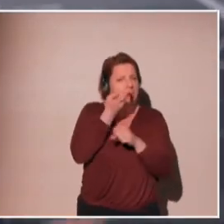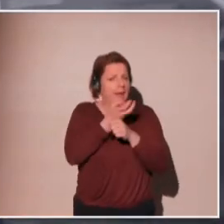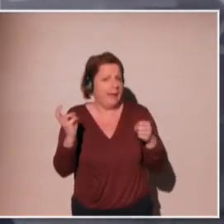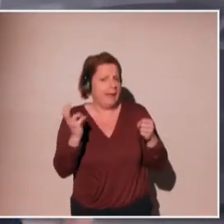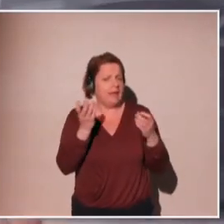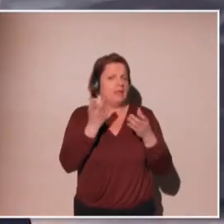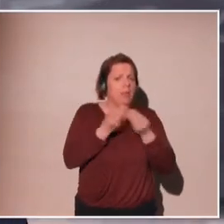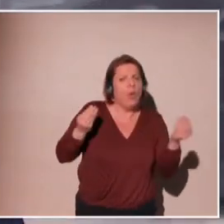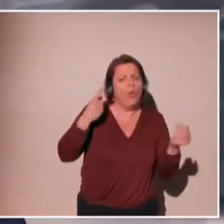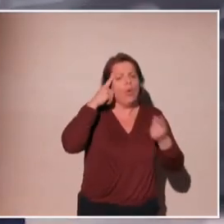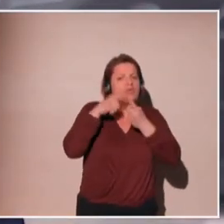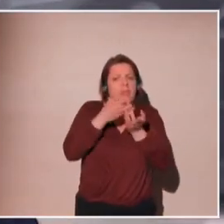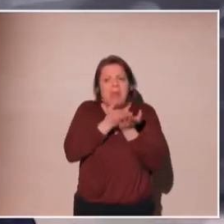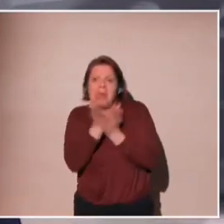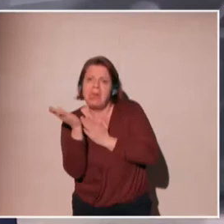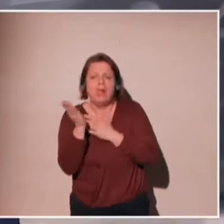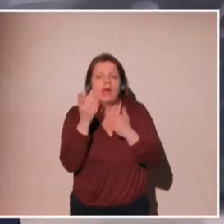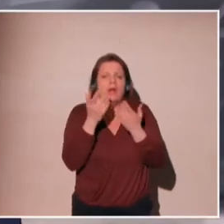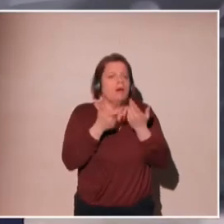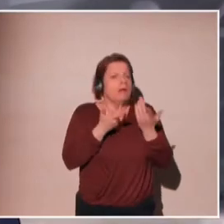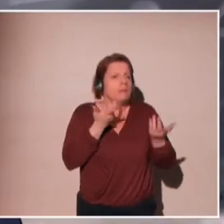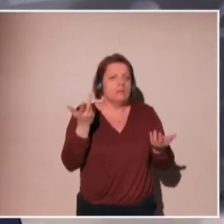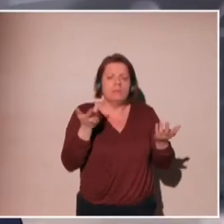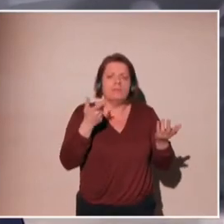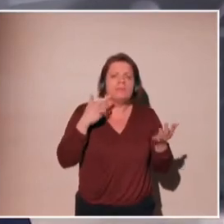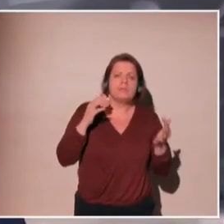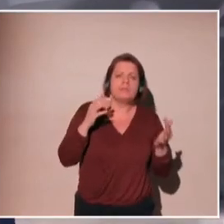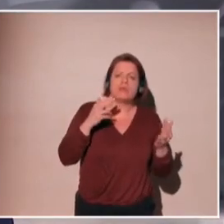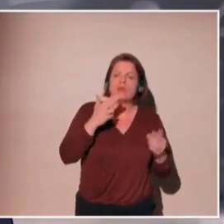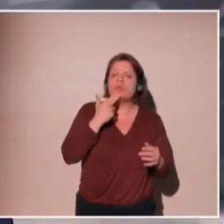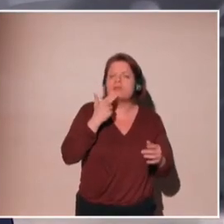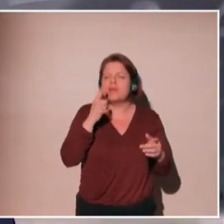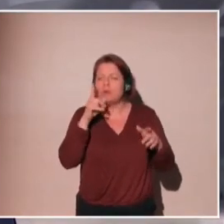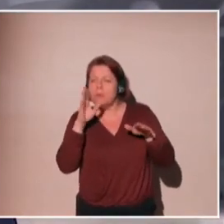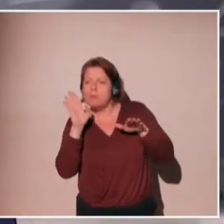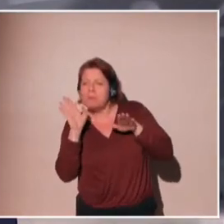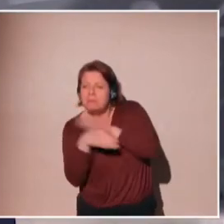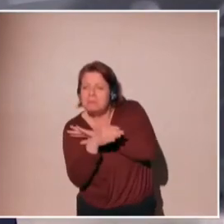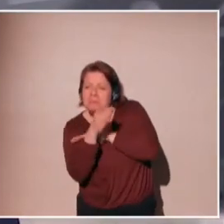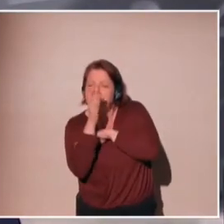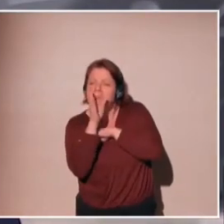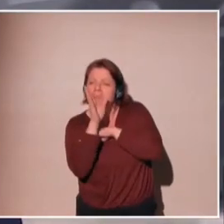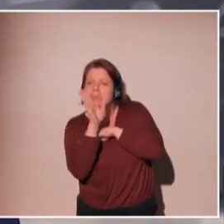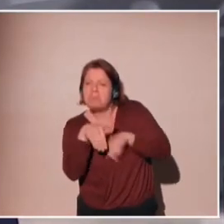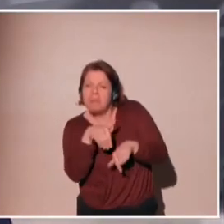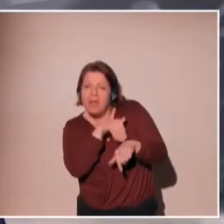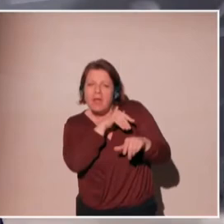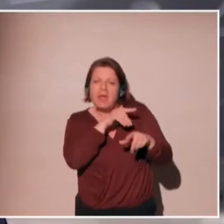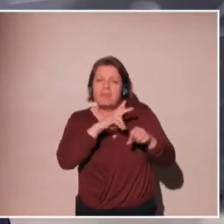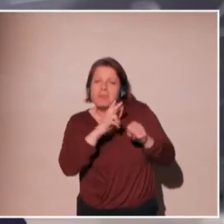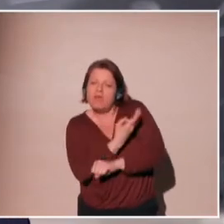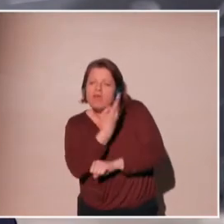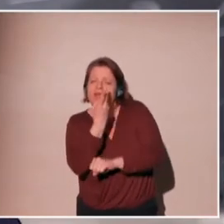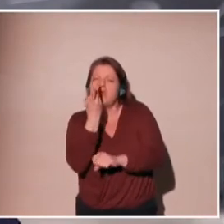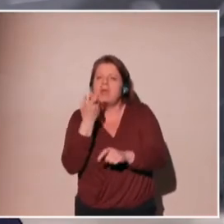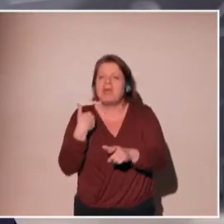who are using autonomous waypoint, freedom of mind. Globally, today we saw with